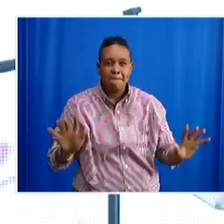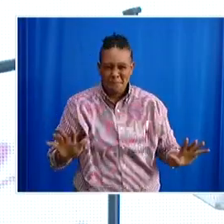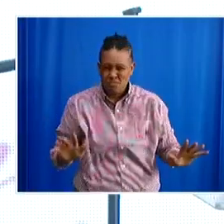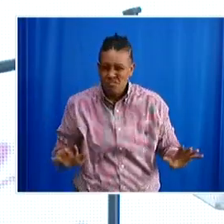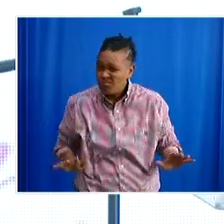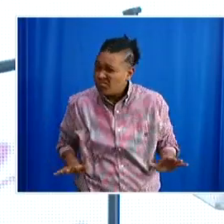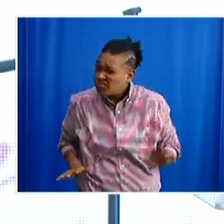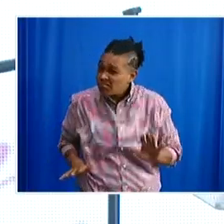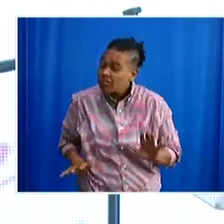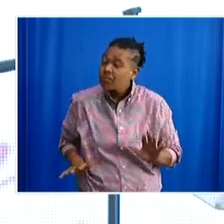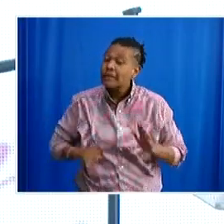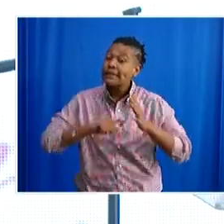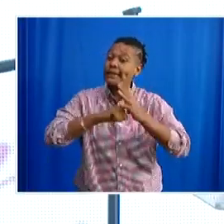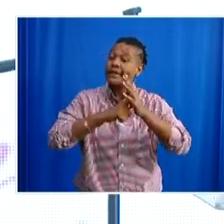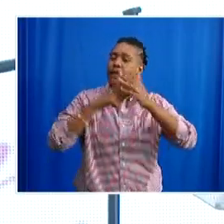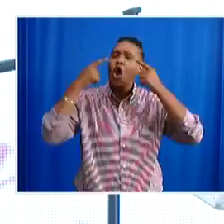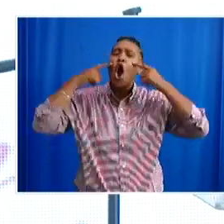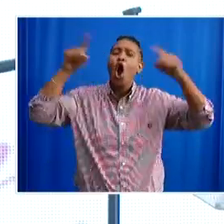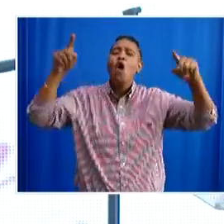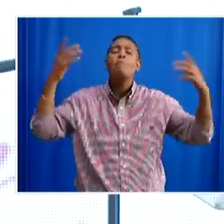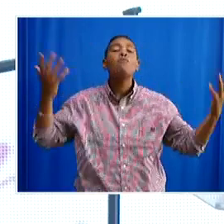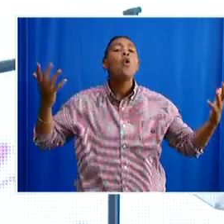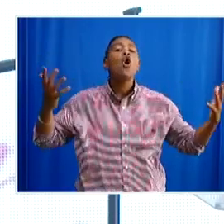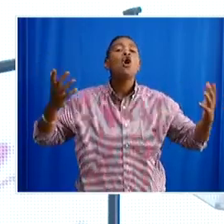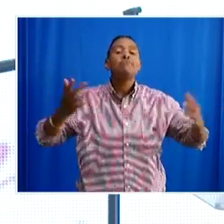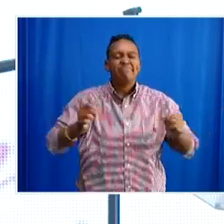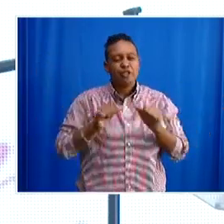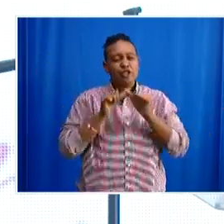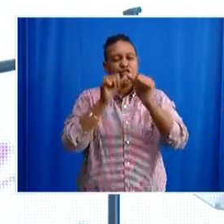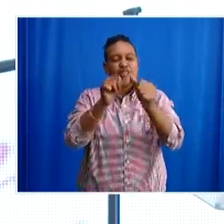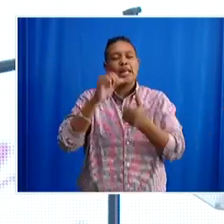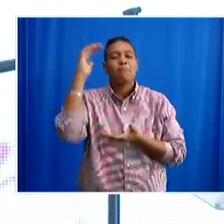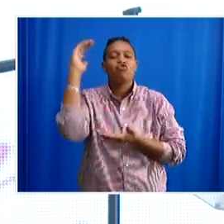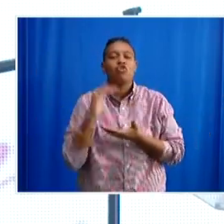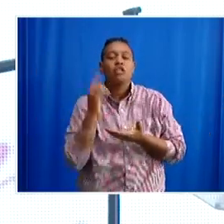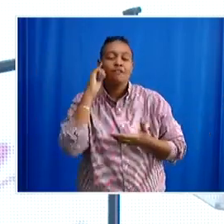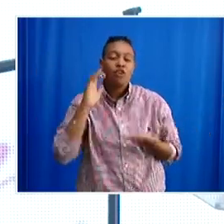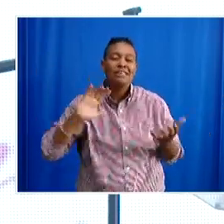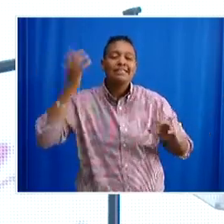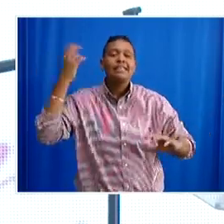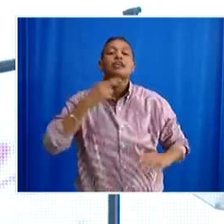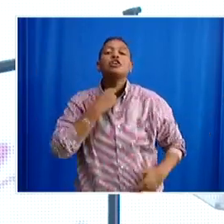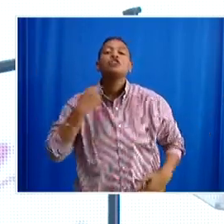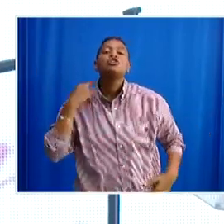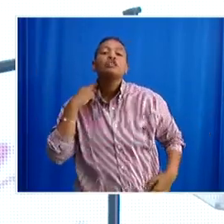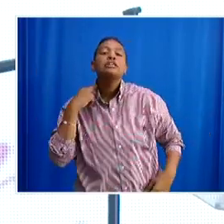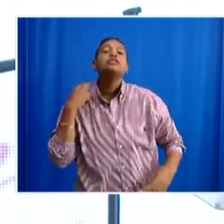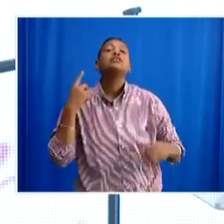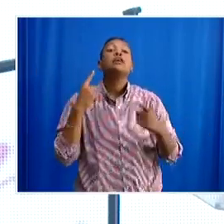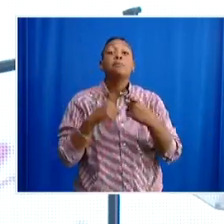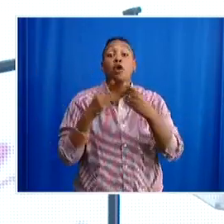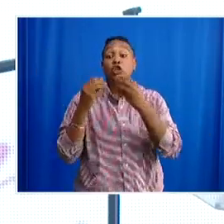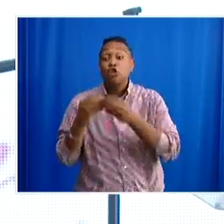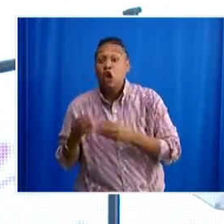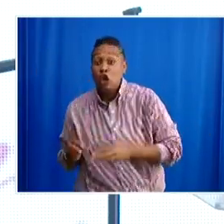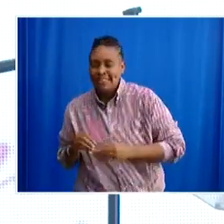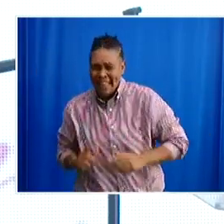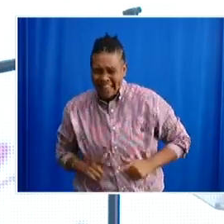Its key outcome is for the sustainable reduction of disaster risk and losses in lives,